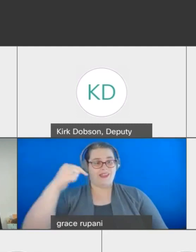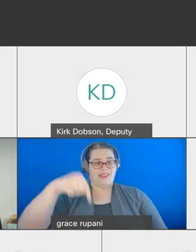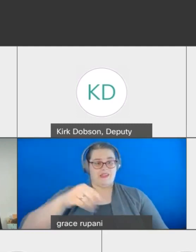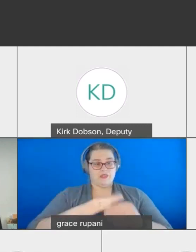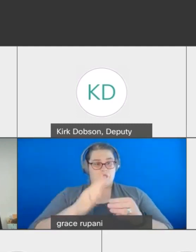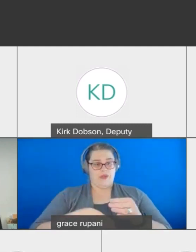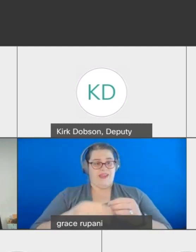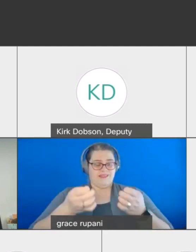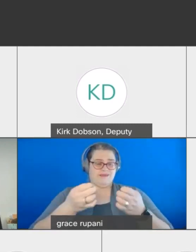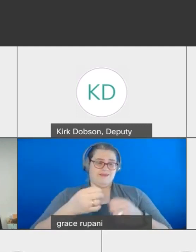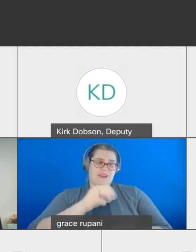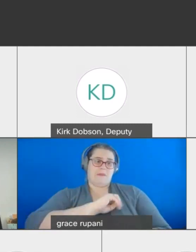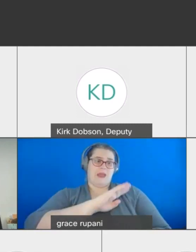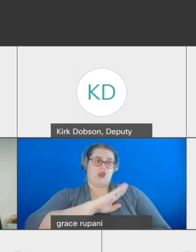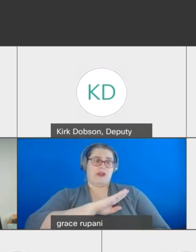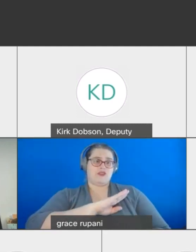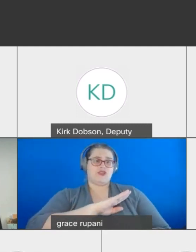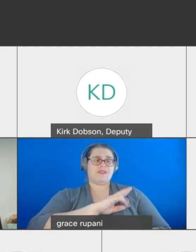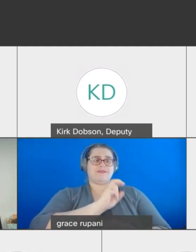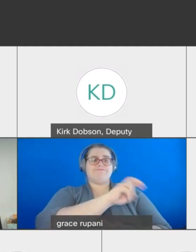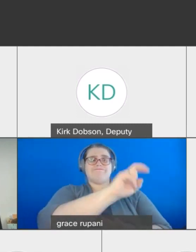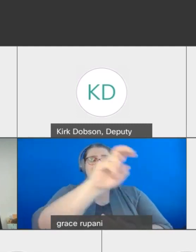mayor is to